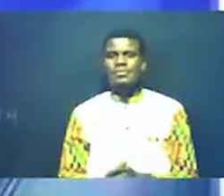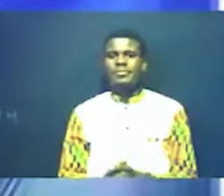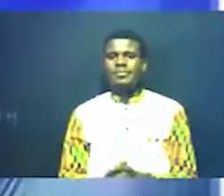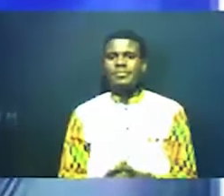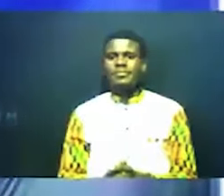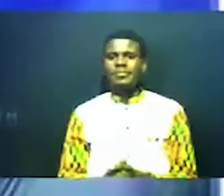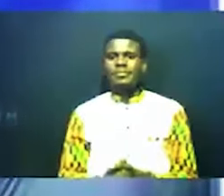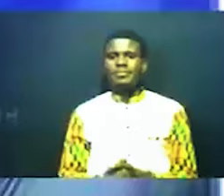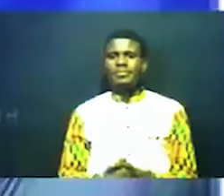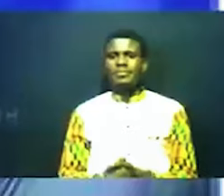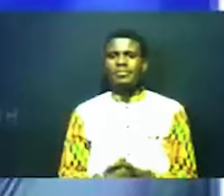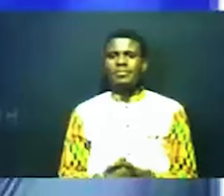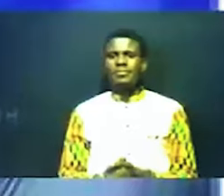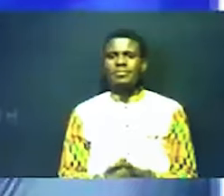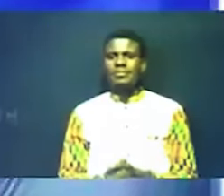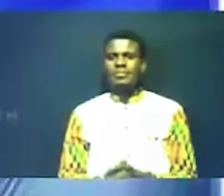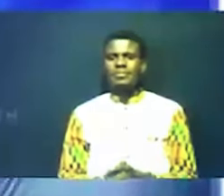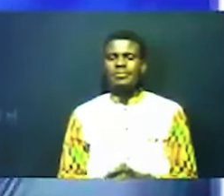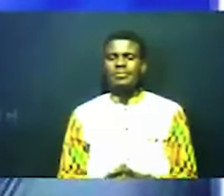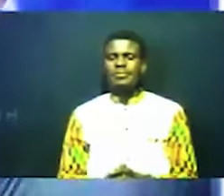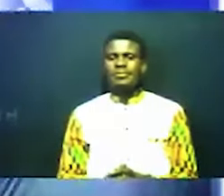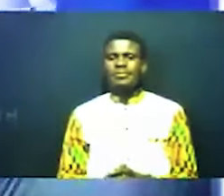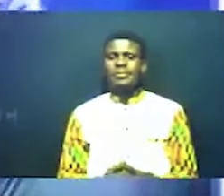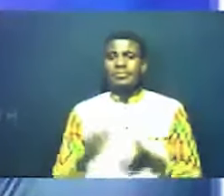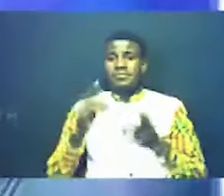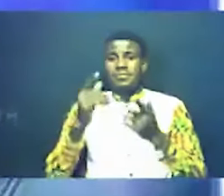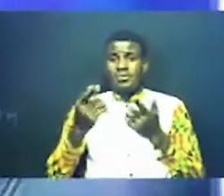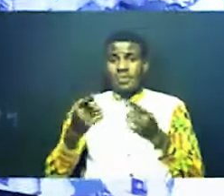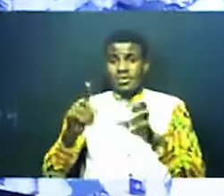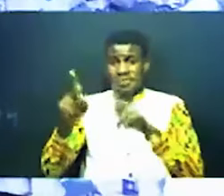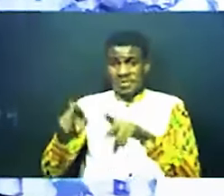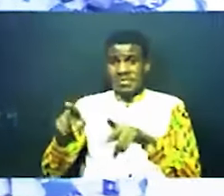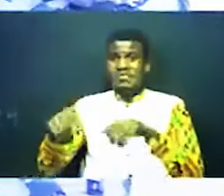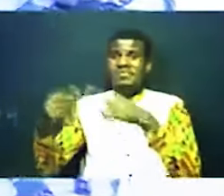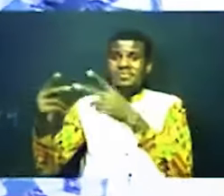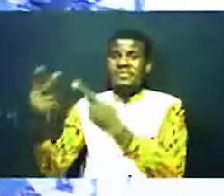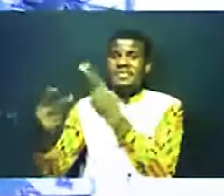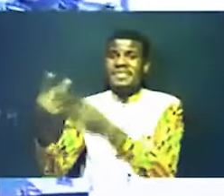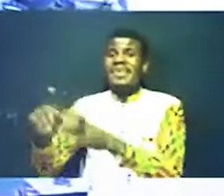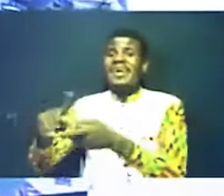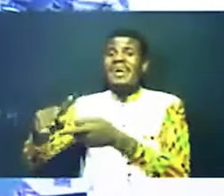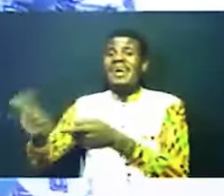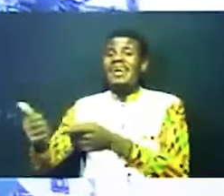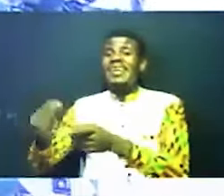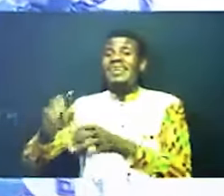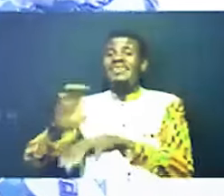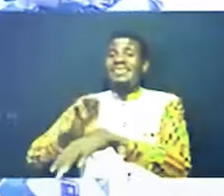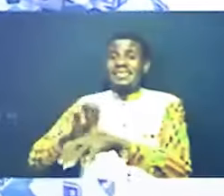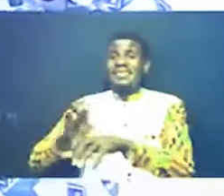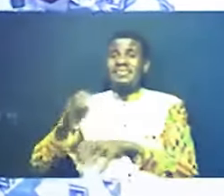around visiting other people, he will start talking about the elder, that he is this, he is that. By the time he